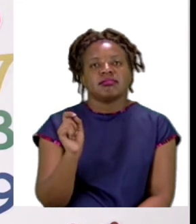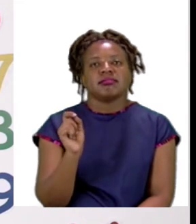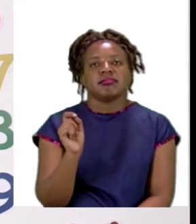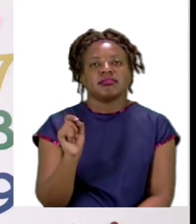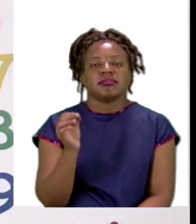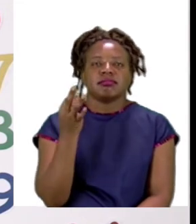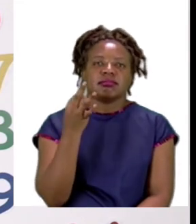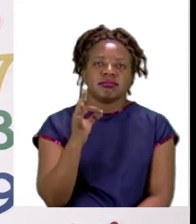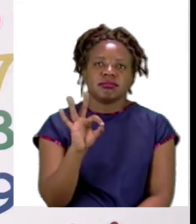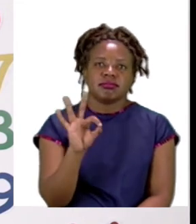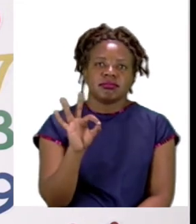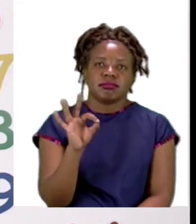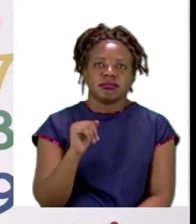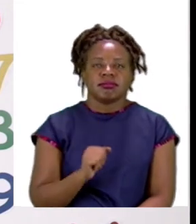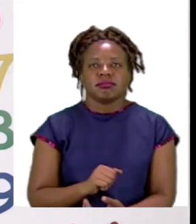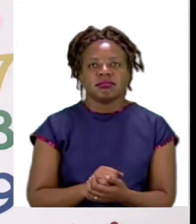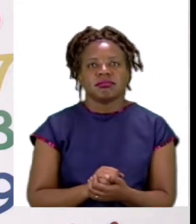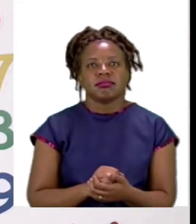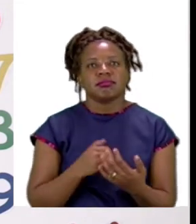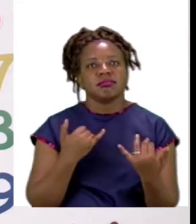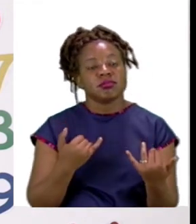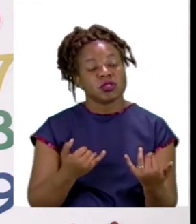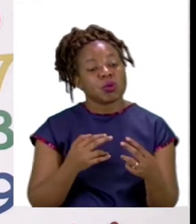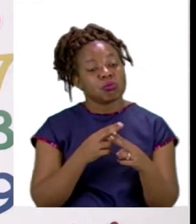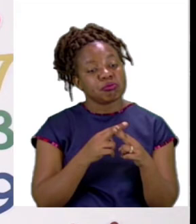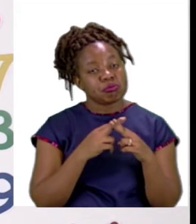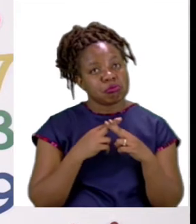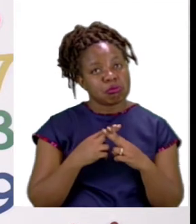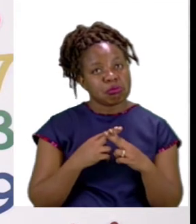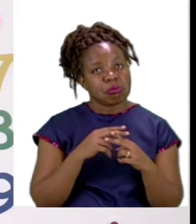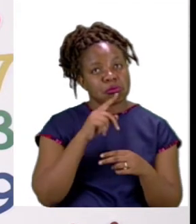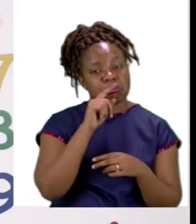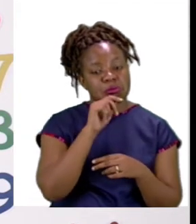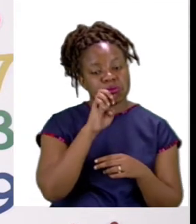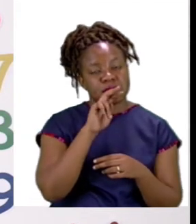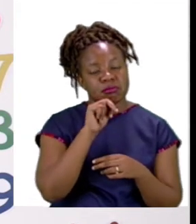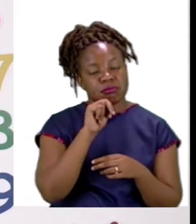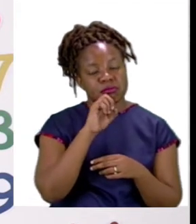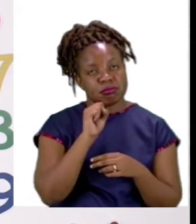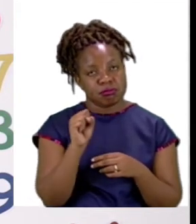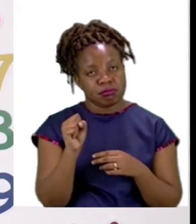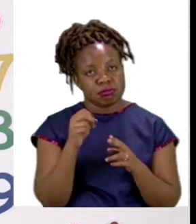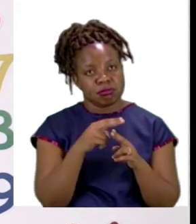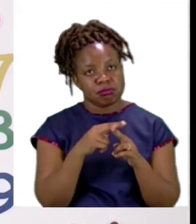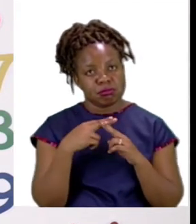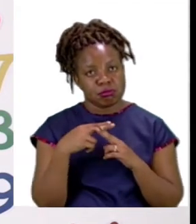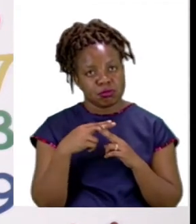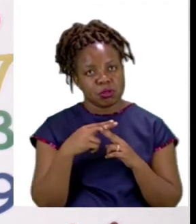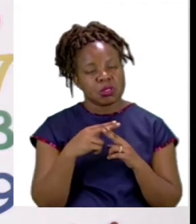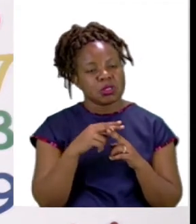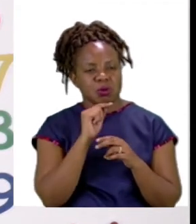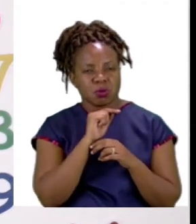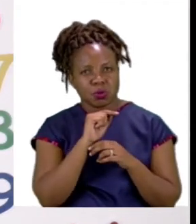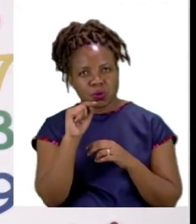9. But because we borrowed from Mr. Tens, we need to